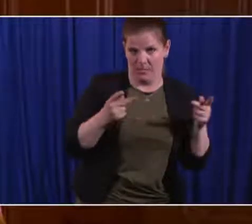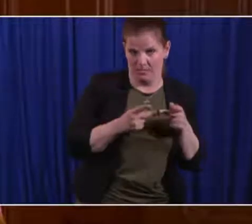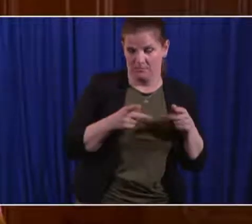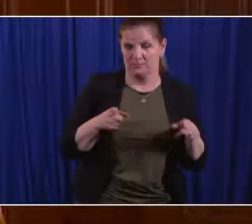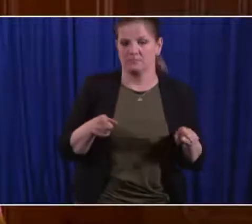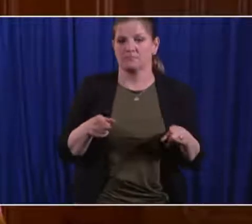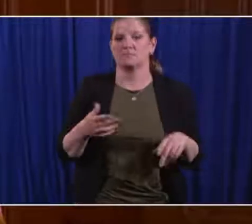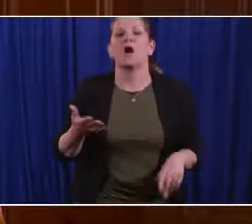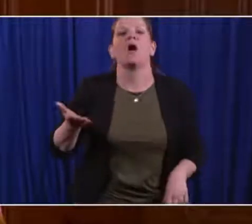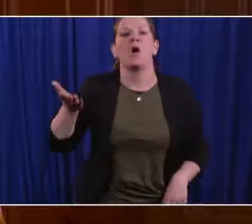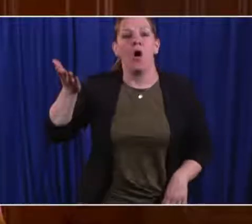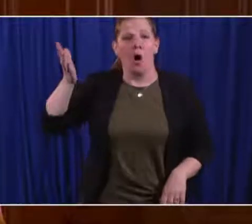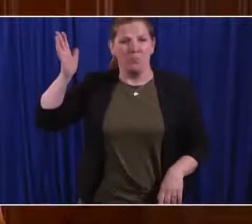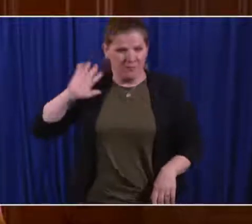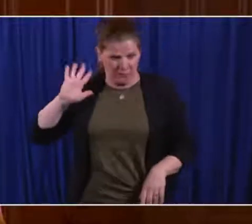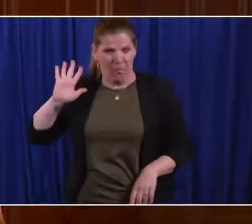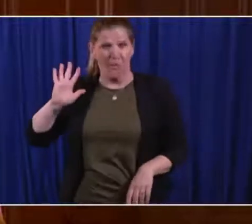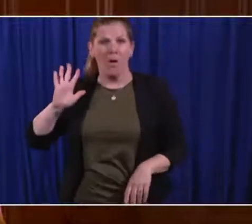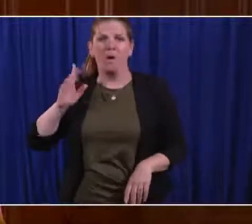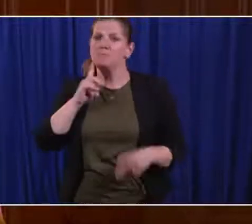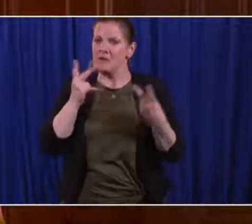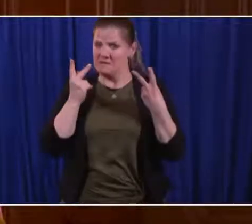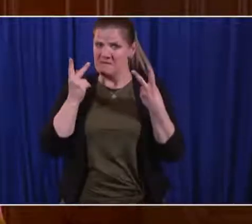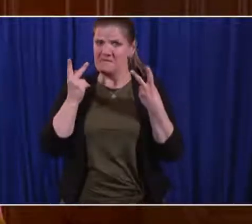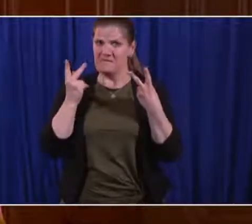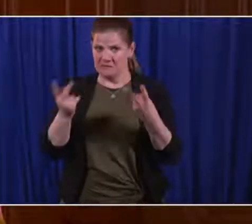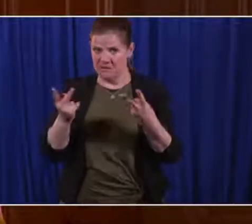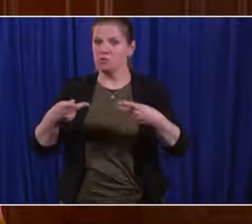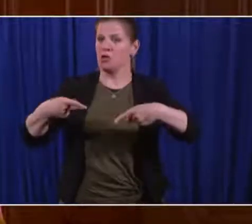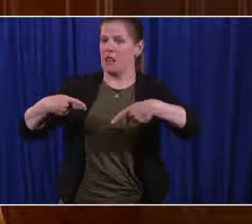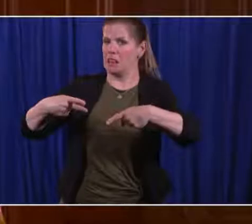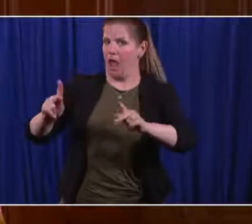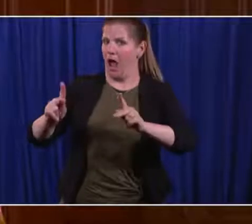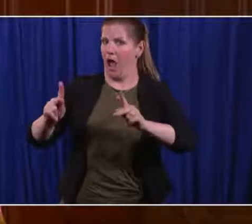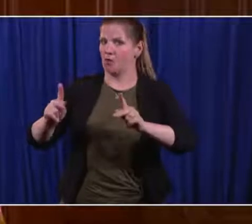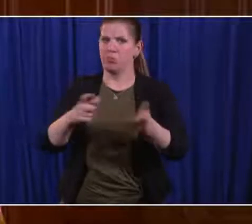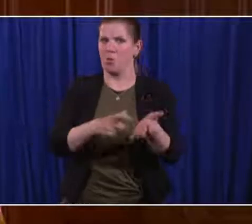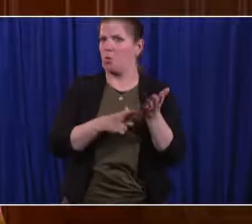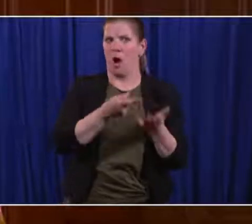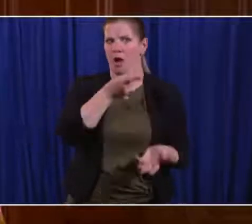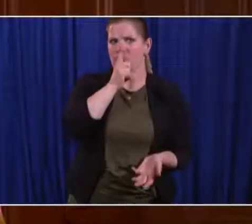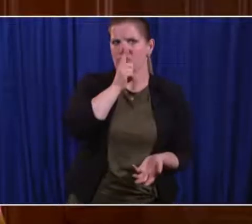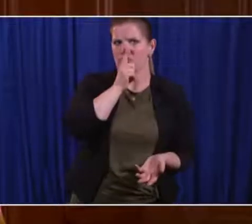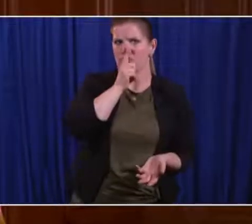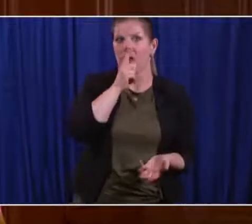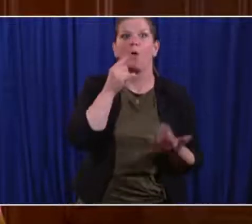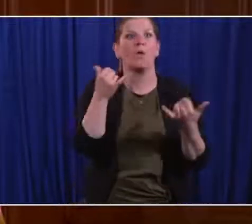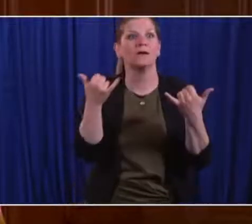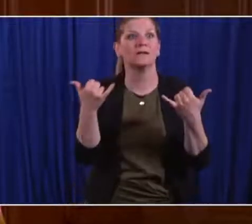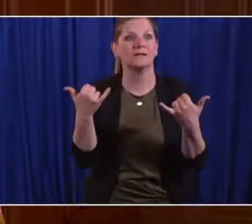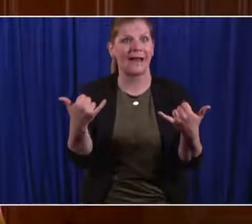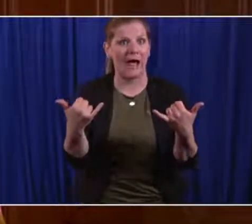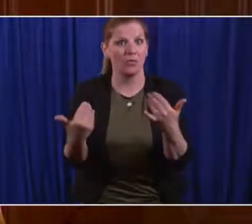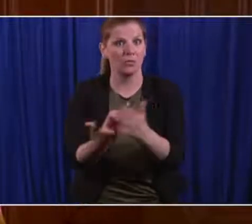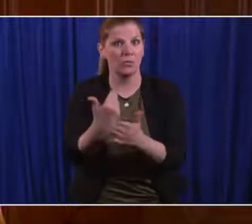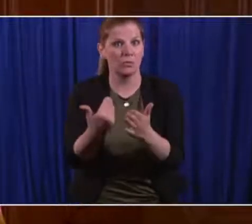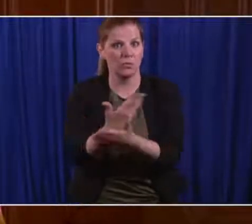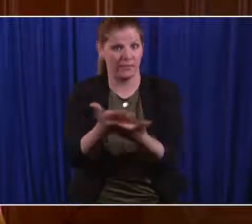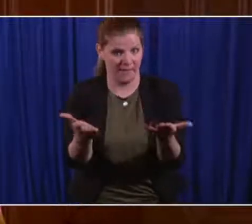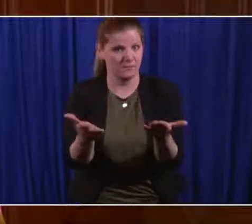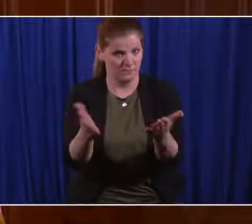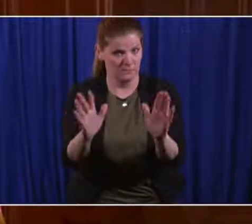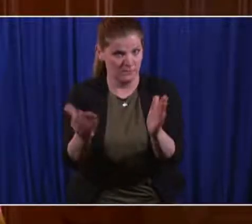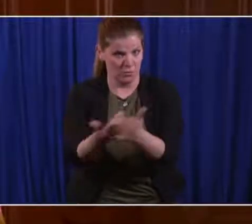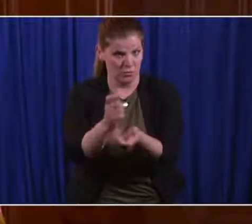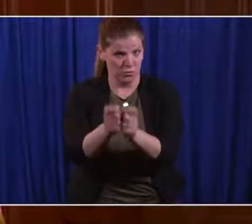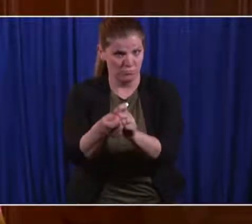Previously, visitation was permitted, not required. Now, this is a change. We are